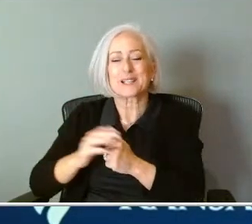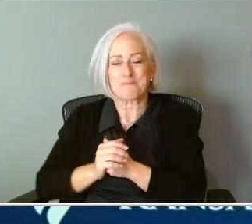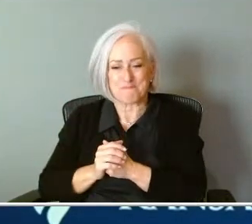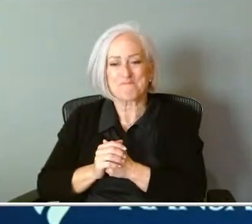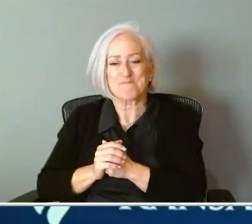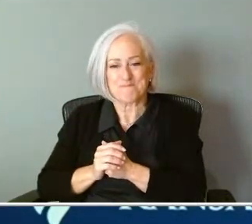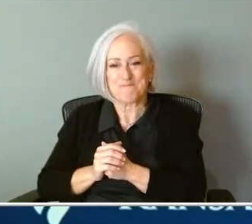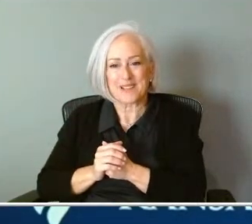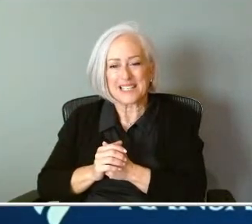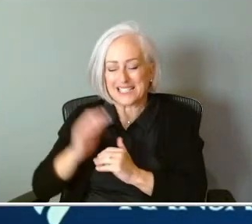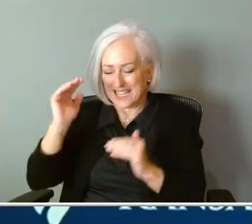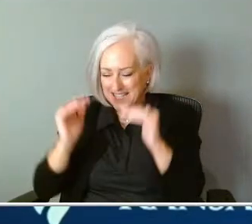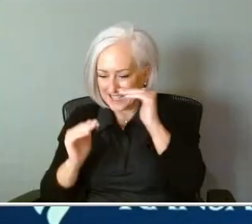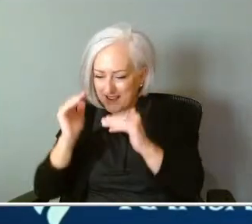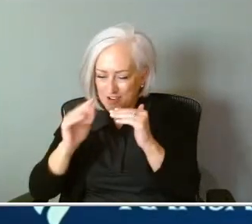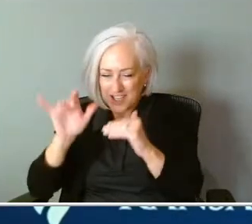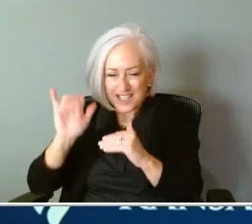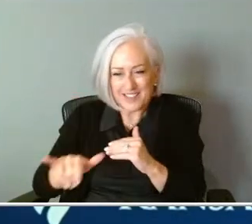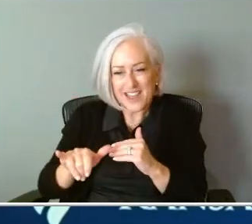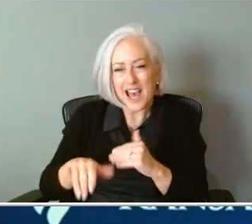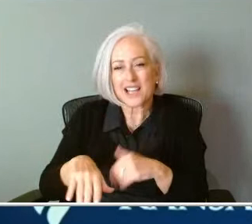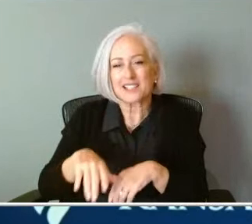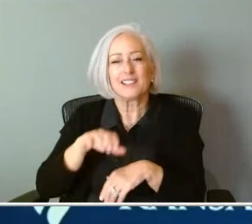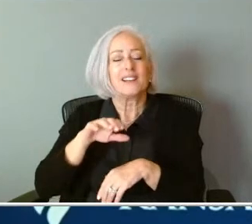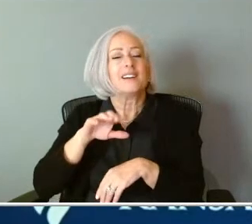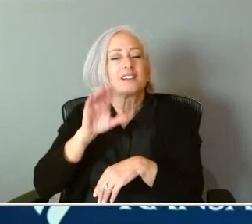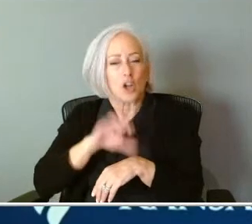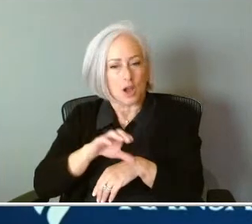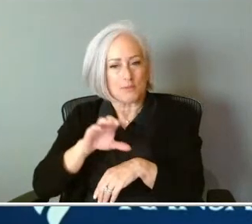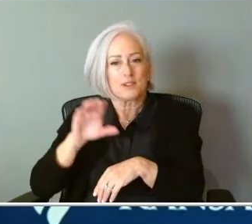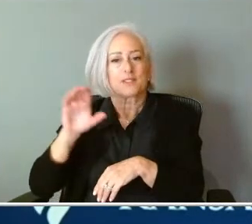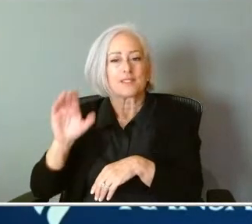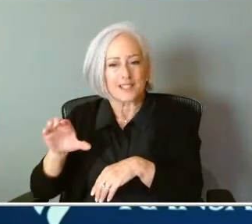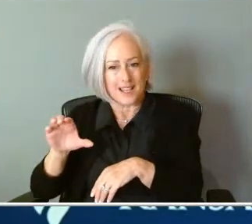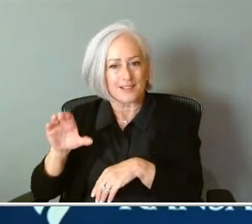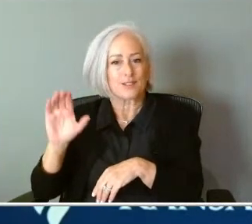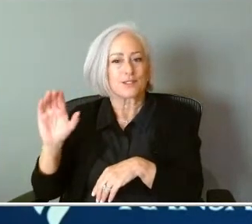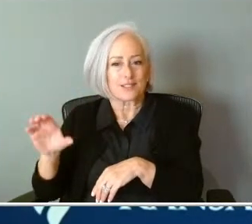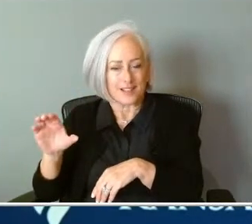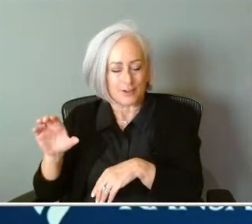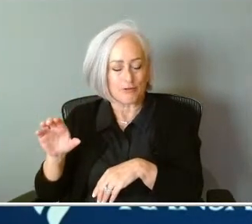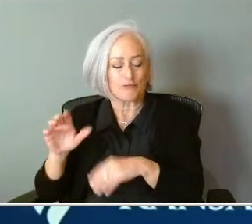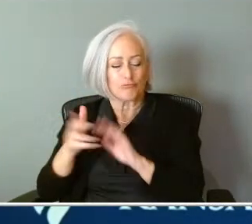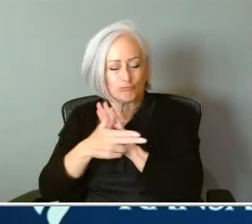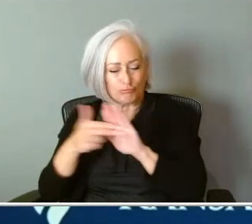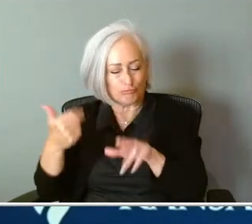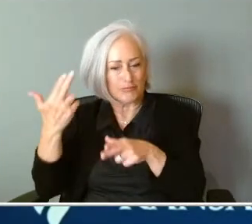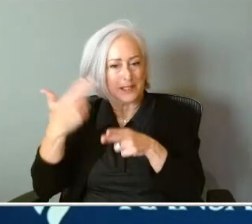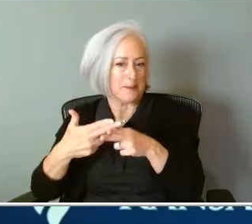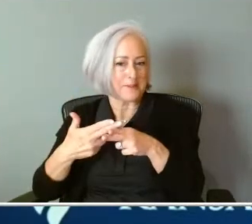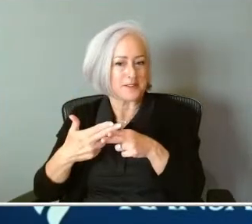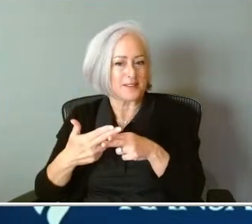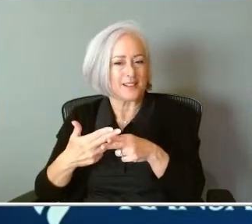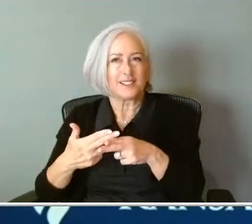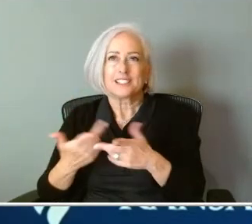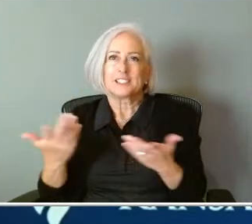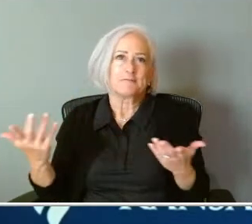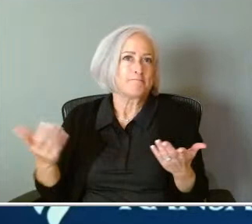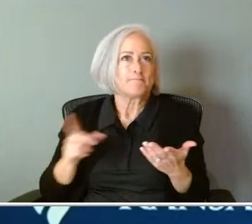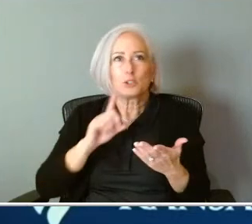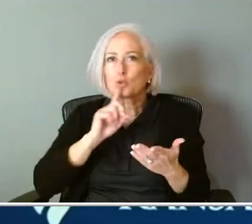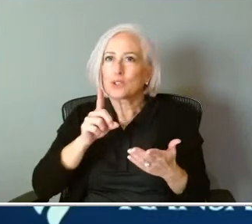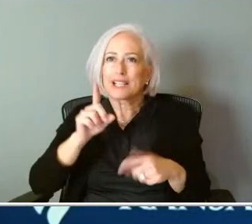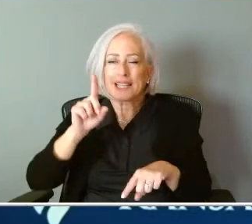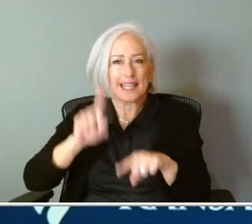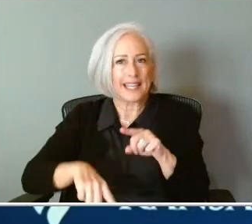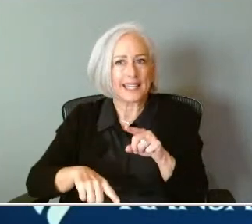this comprehensive cancer center status. And I think, as Dr. Jensen mentioned, you can't really overstate the collaboration